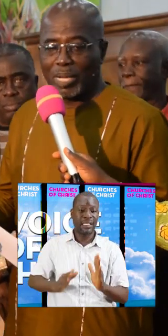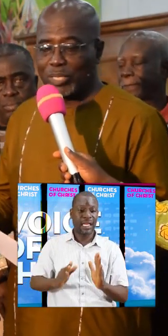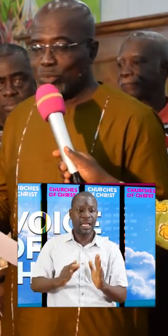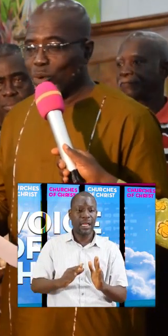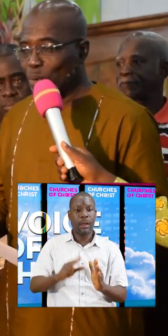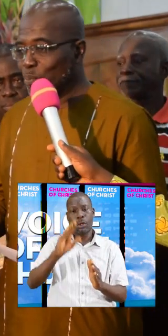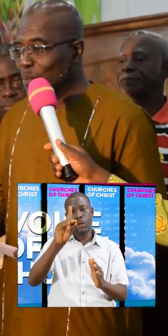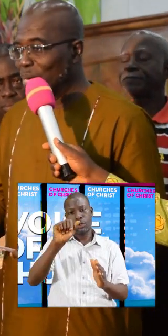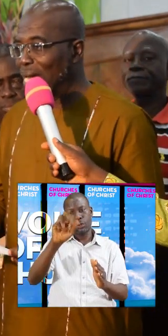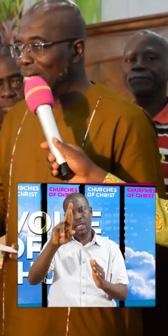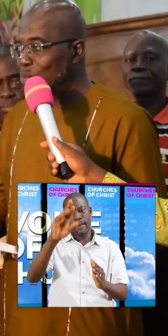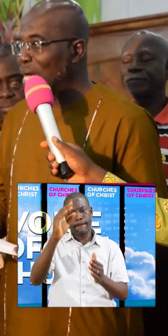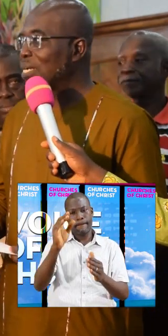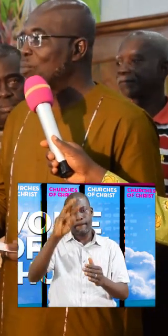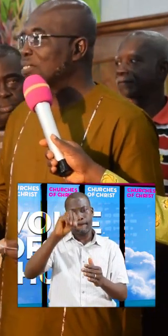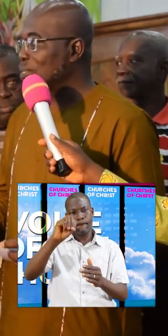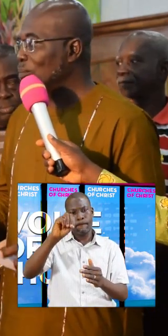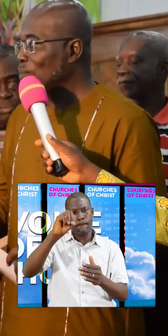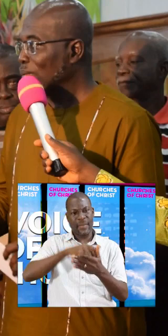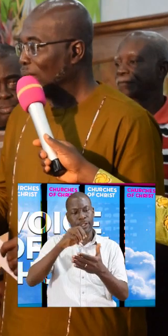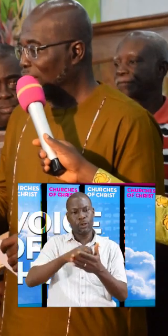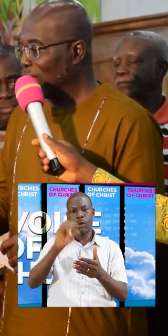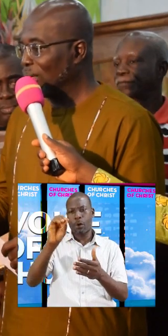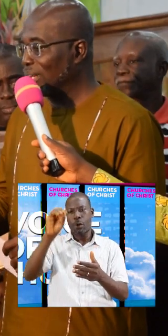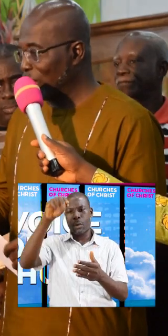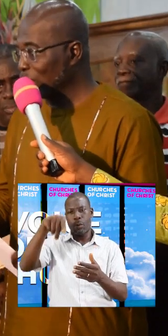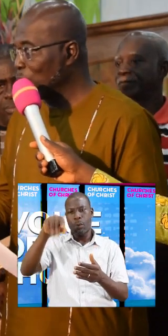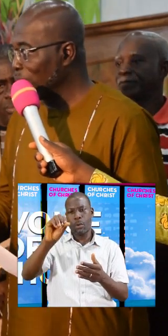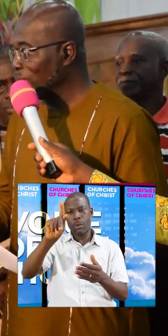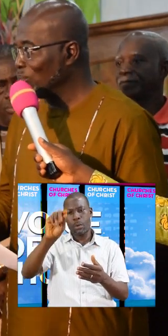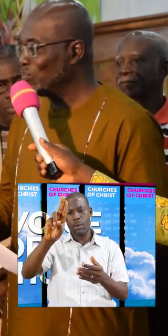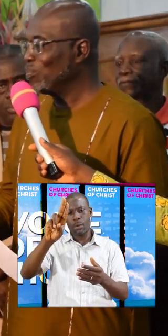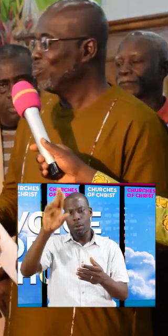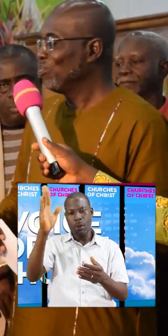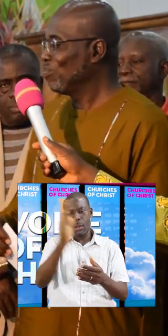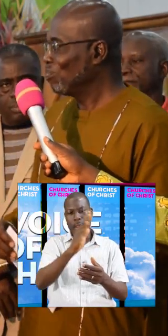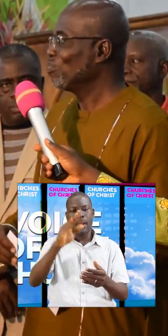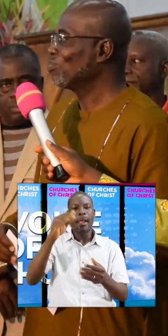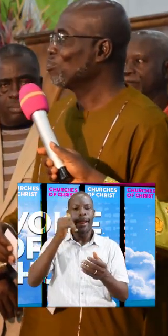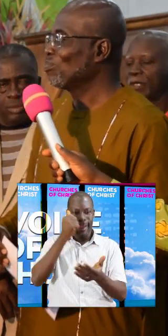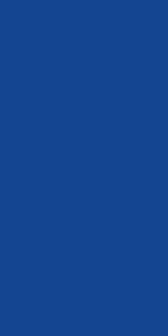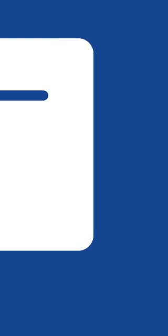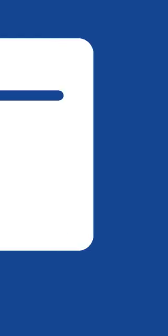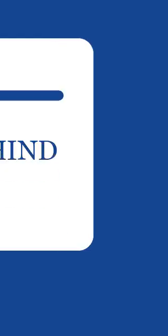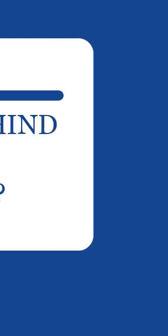Dr. Matthew Opoku Prempe, Anemu Adamasi, Edamasi Bebri. Amen.